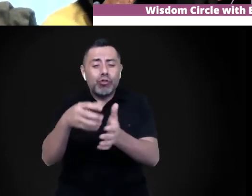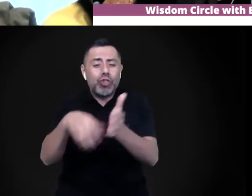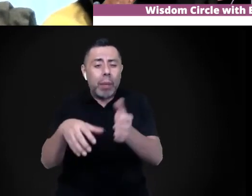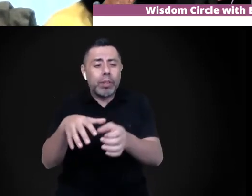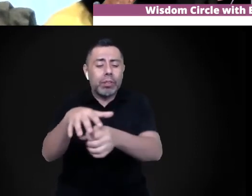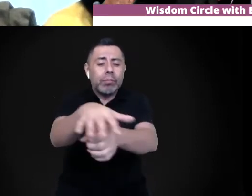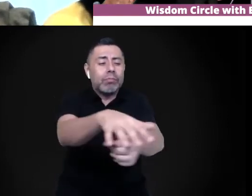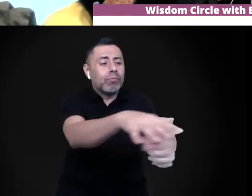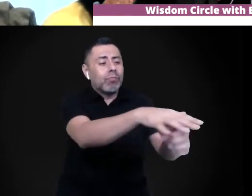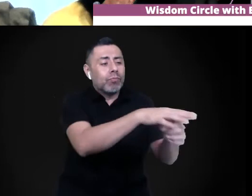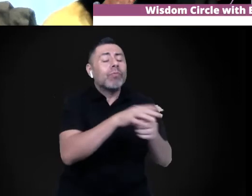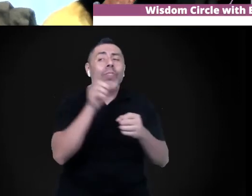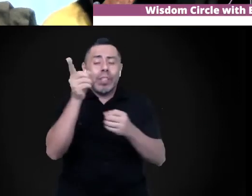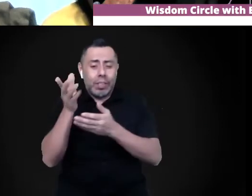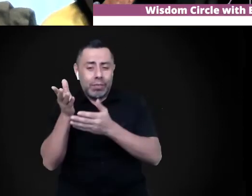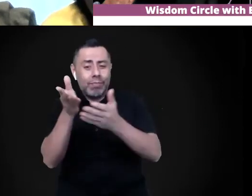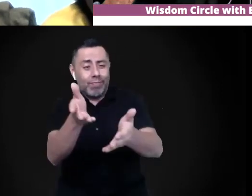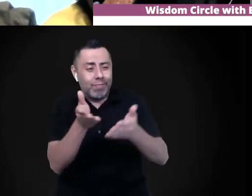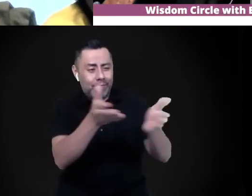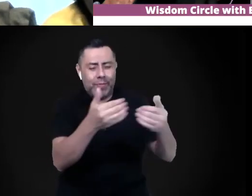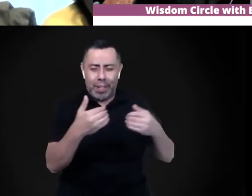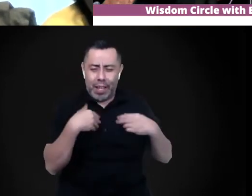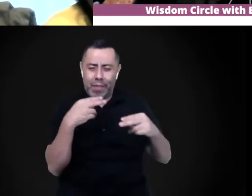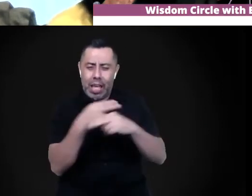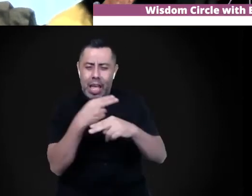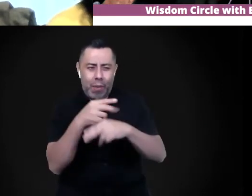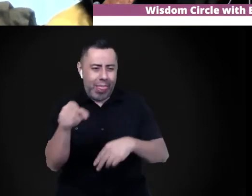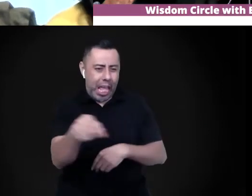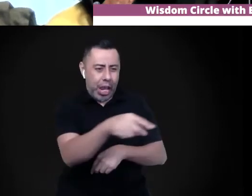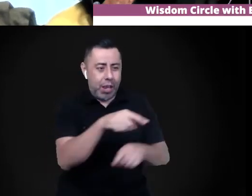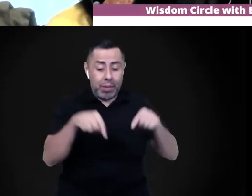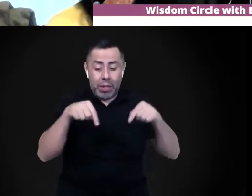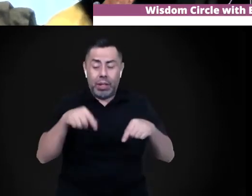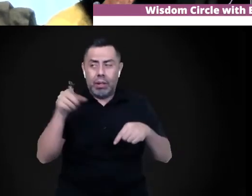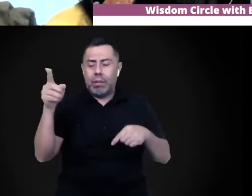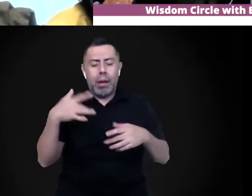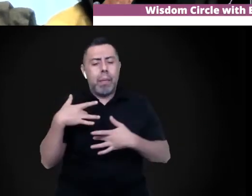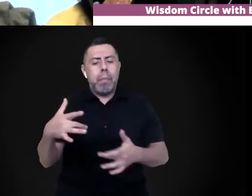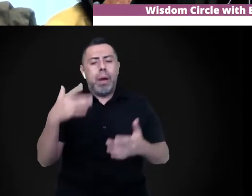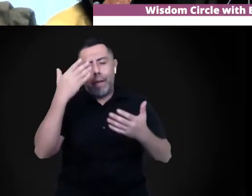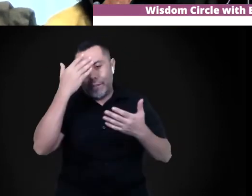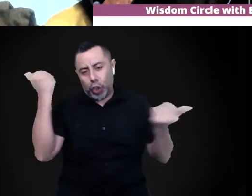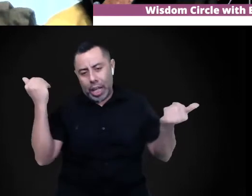of forgotten. And she expresses that